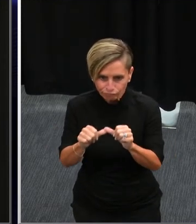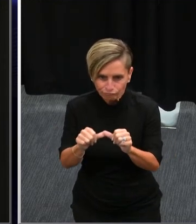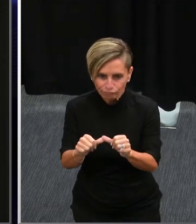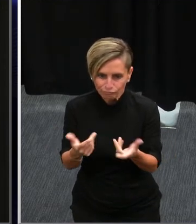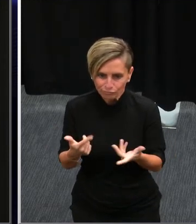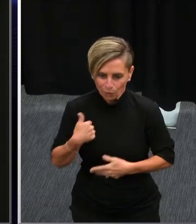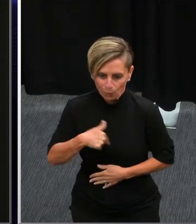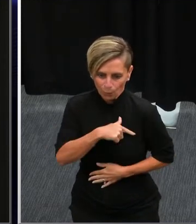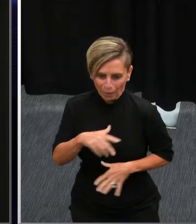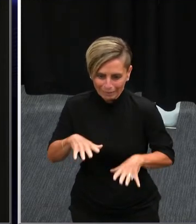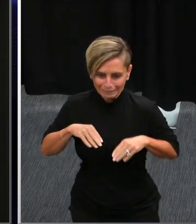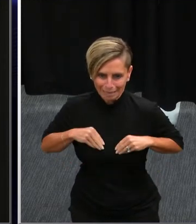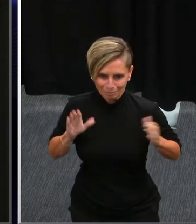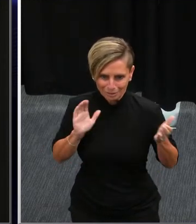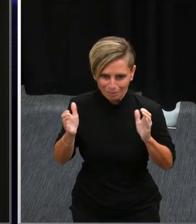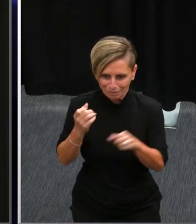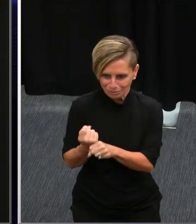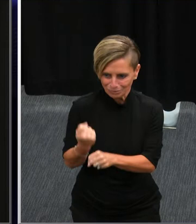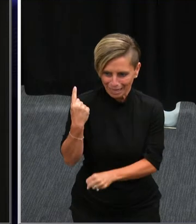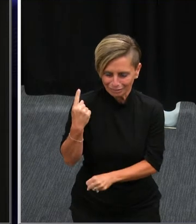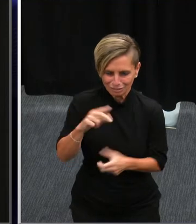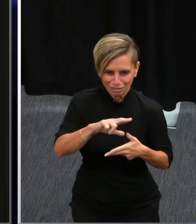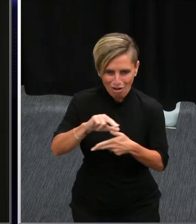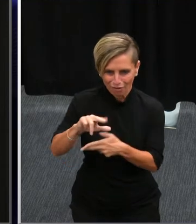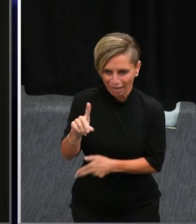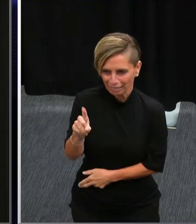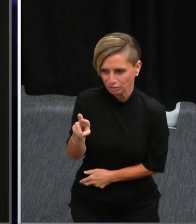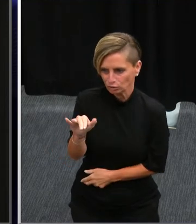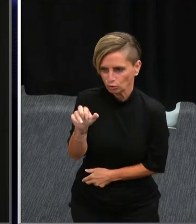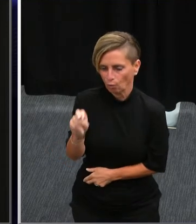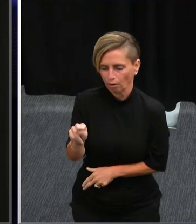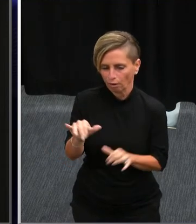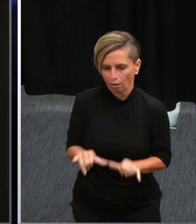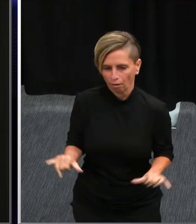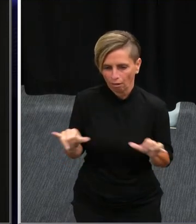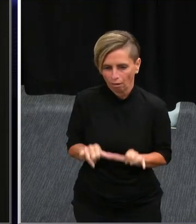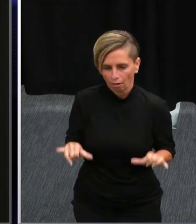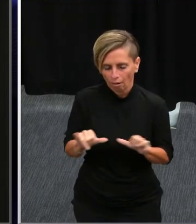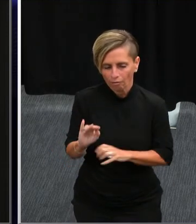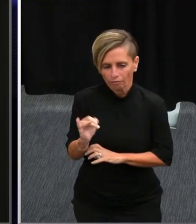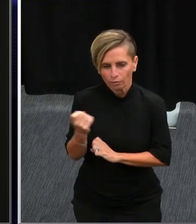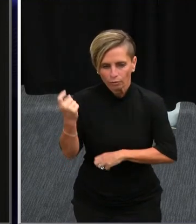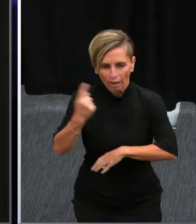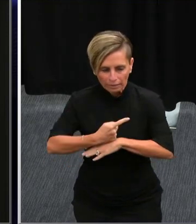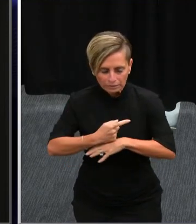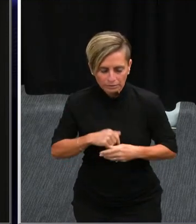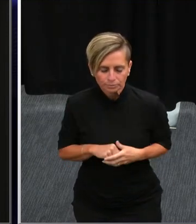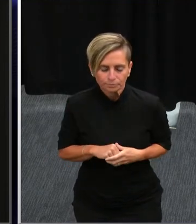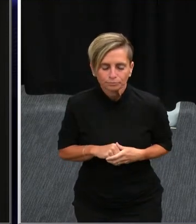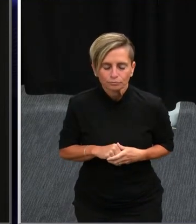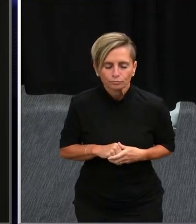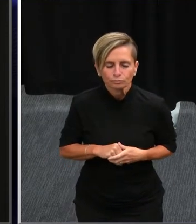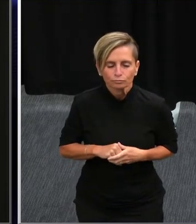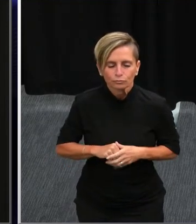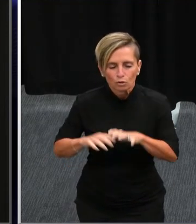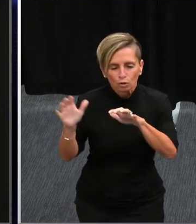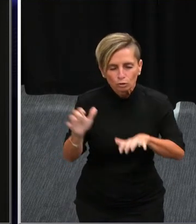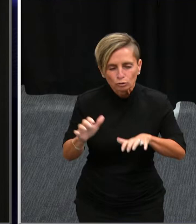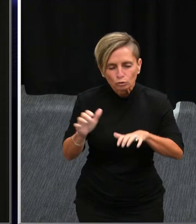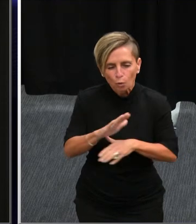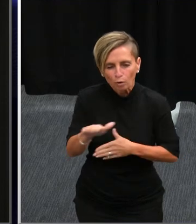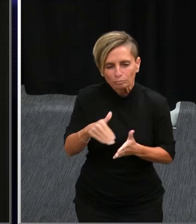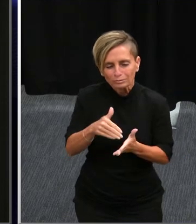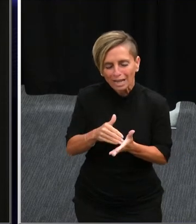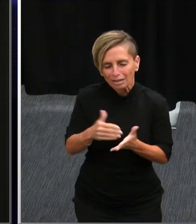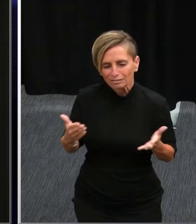saw, like last year, Dorian, where it basically didn't move for a couple of days. While the storm center is not